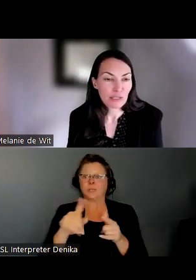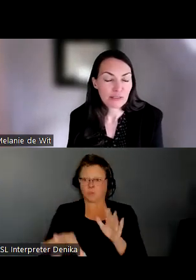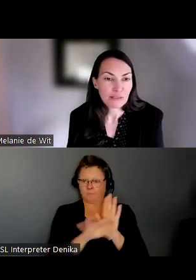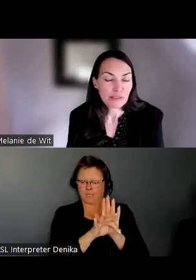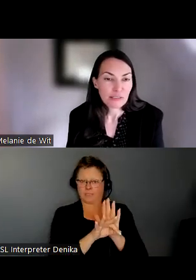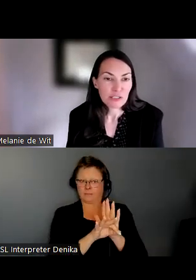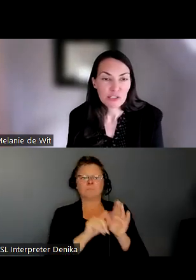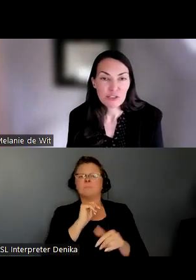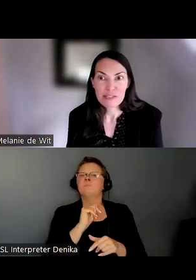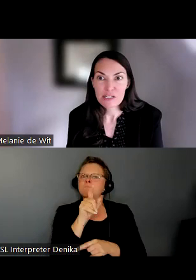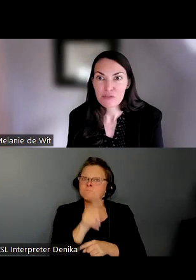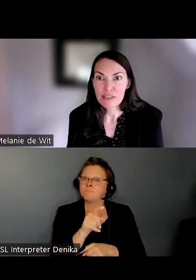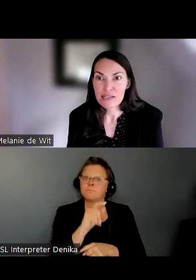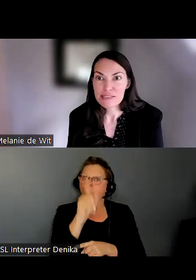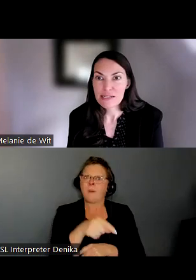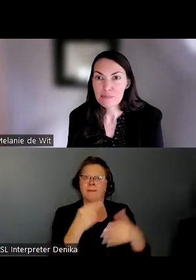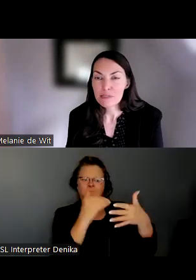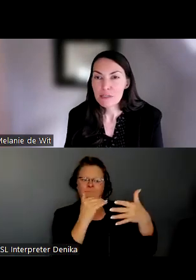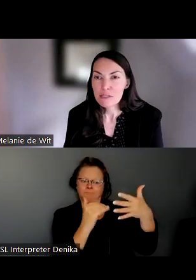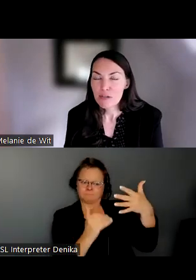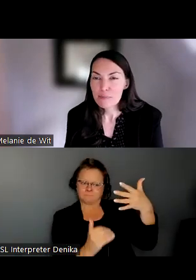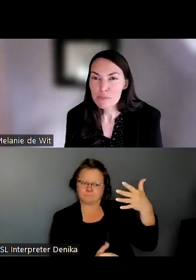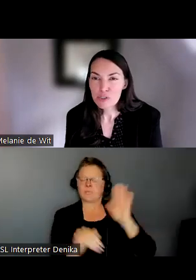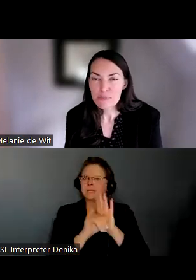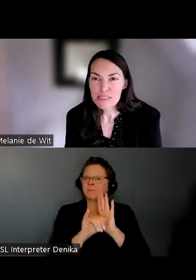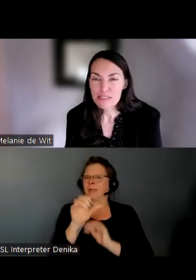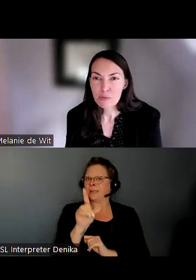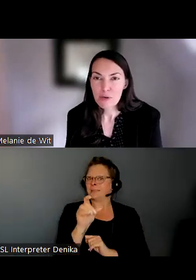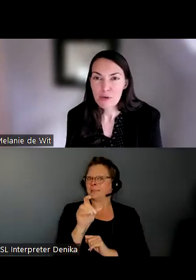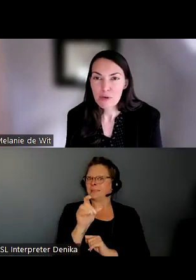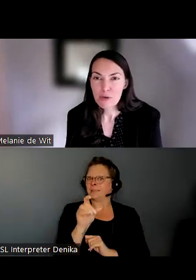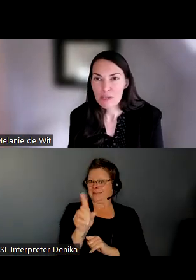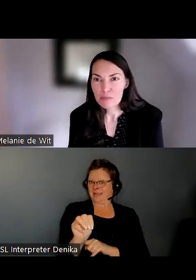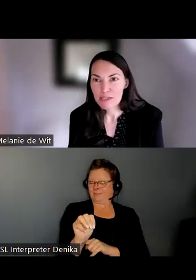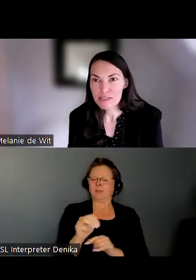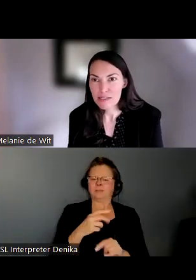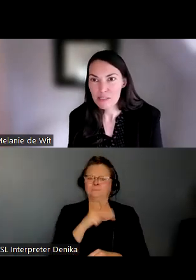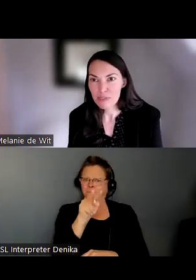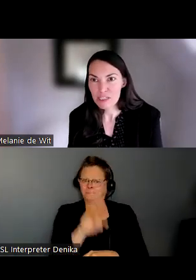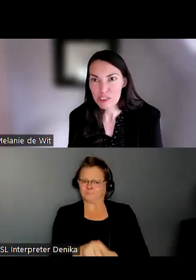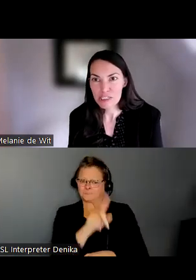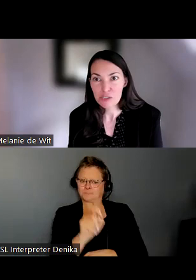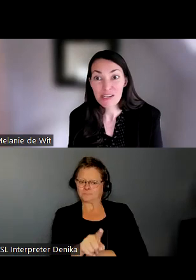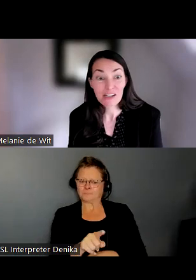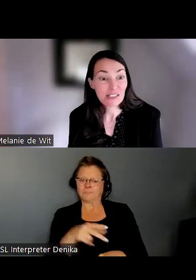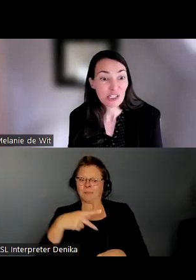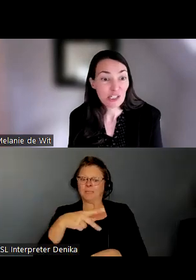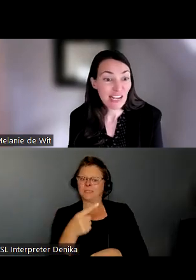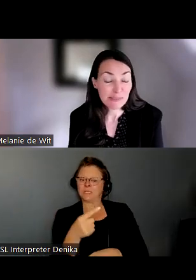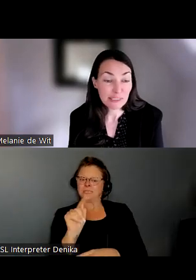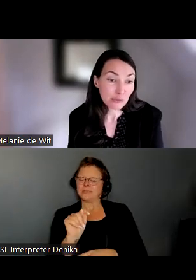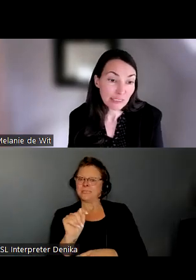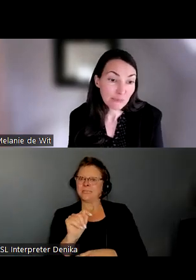to identify the SDM. So I'm sure I'm missing some questions, but one of them here is, does the PGT do care